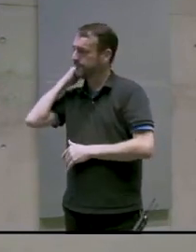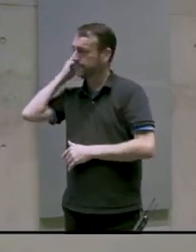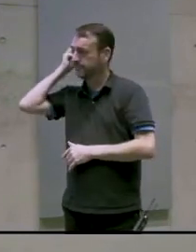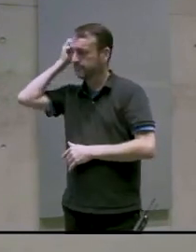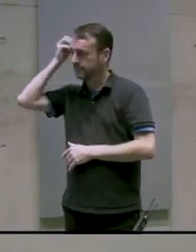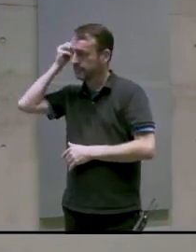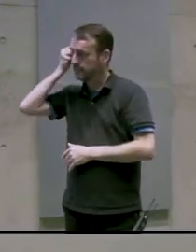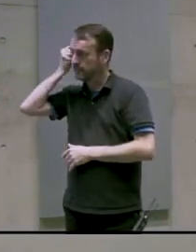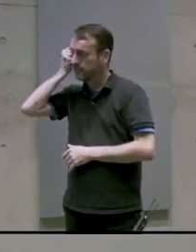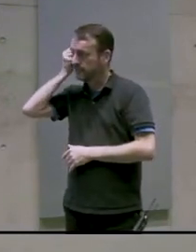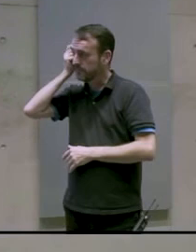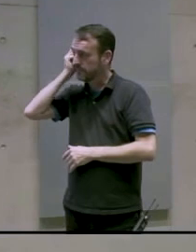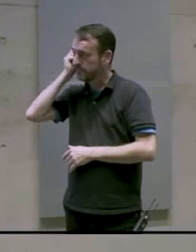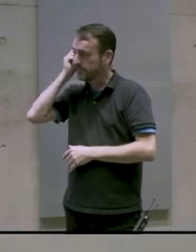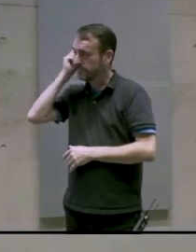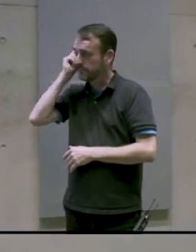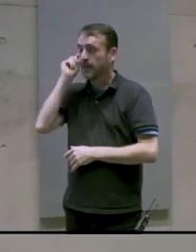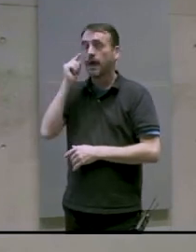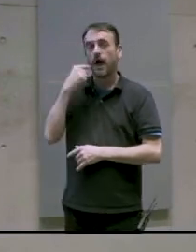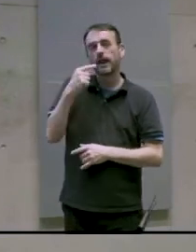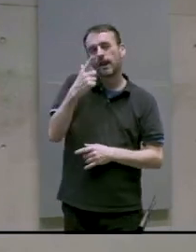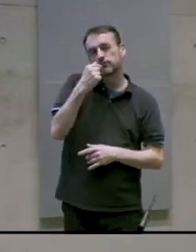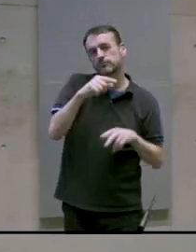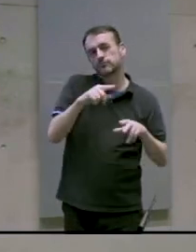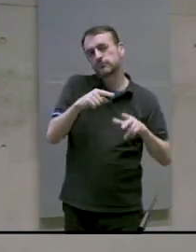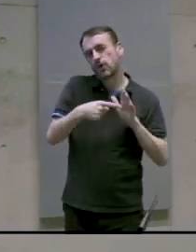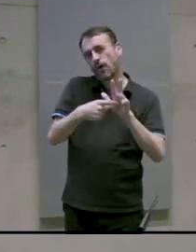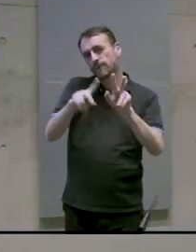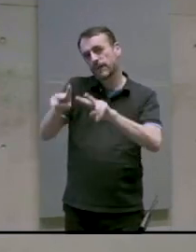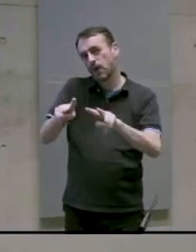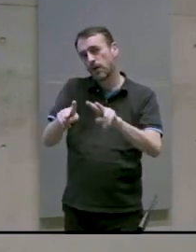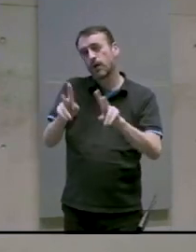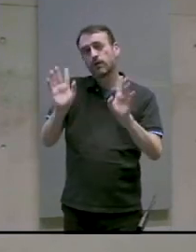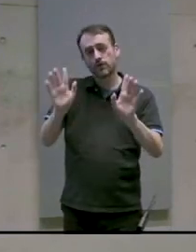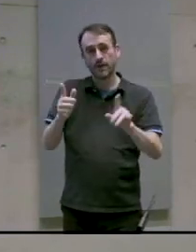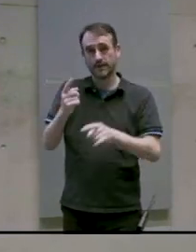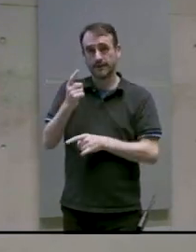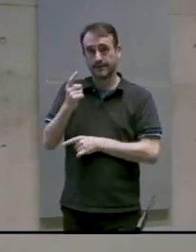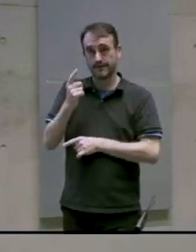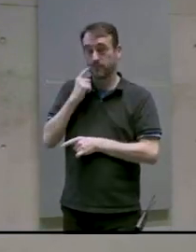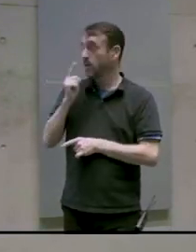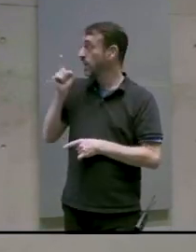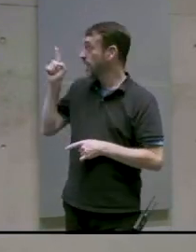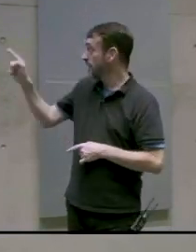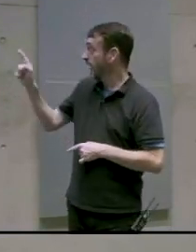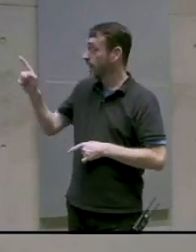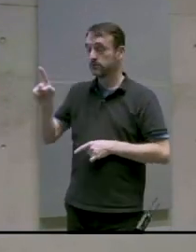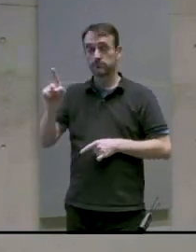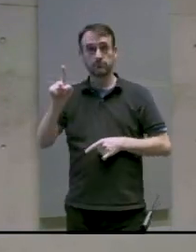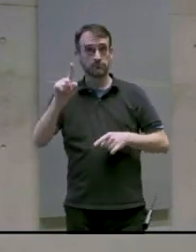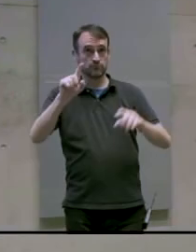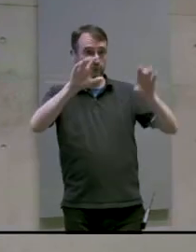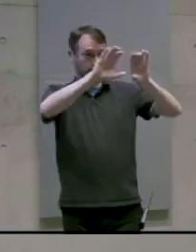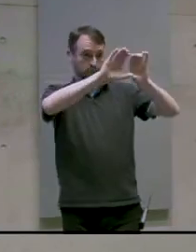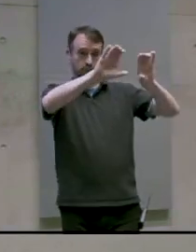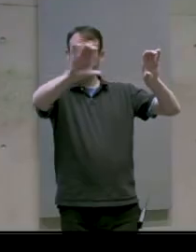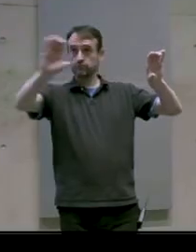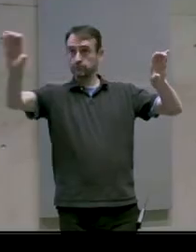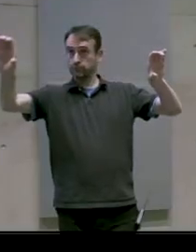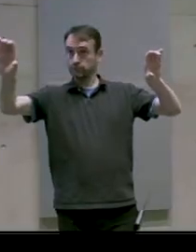I'll go to the little video, and you'll get the idea that very simply, that little flowchart there is going to be